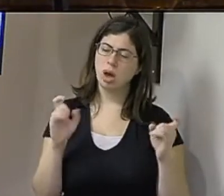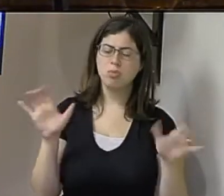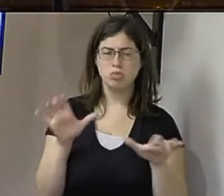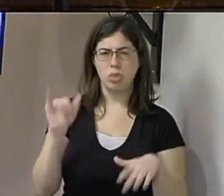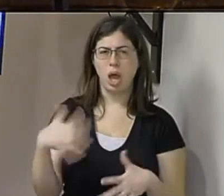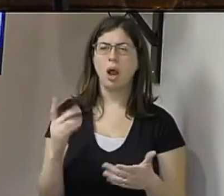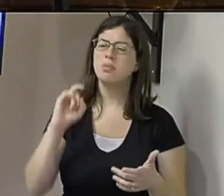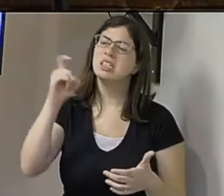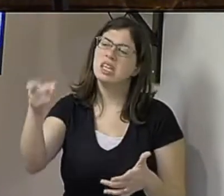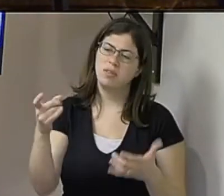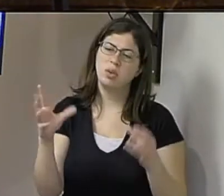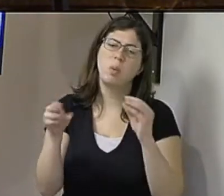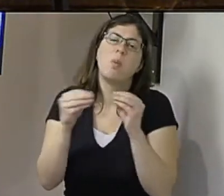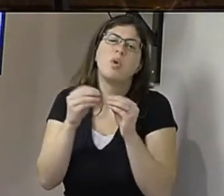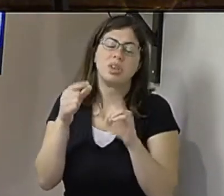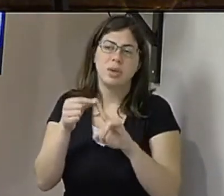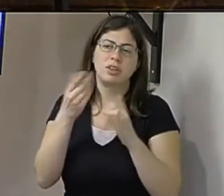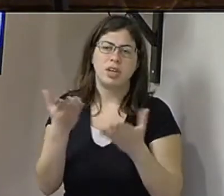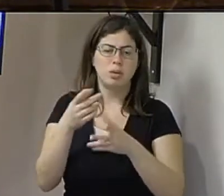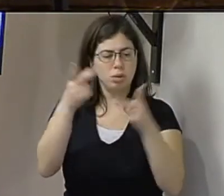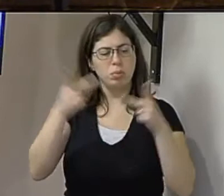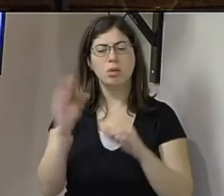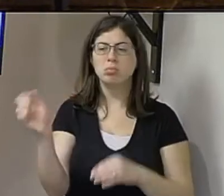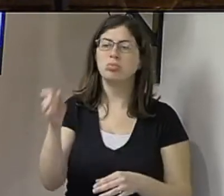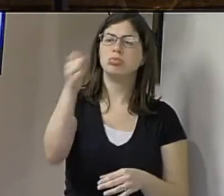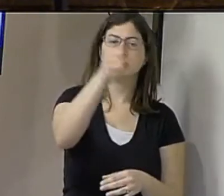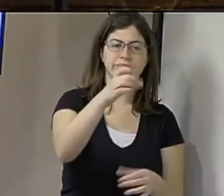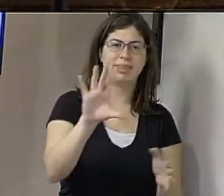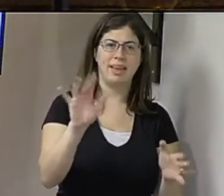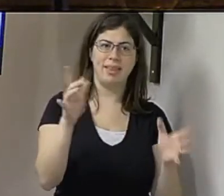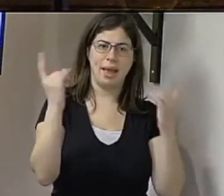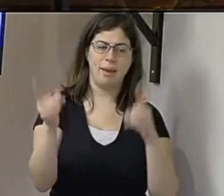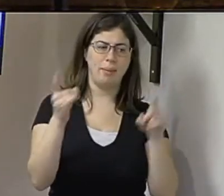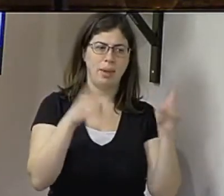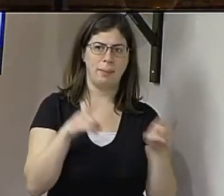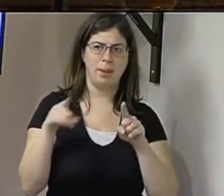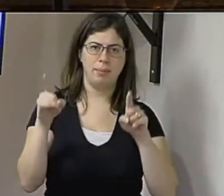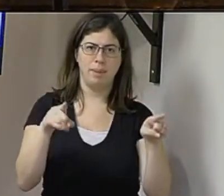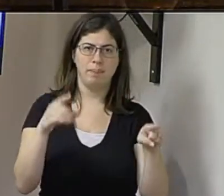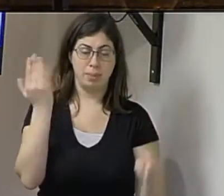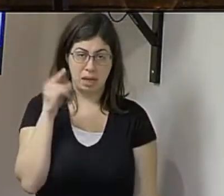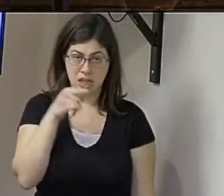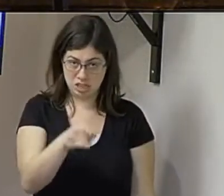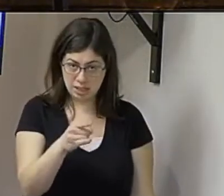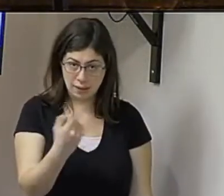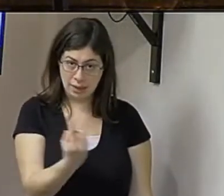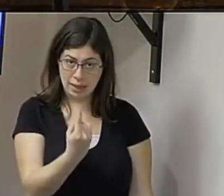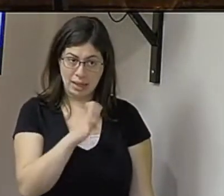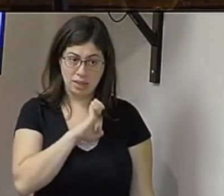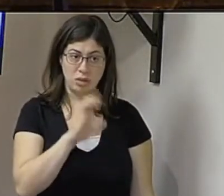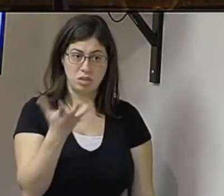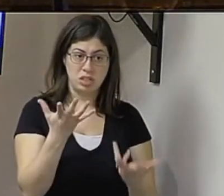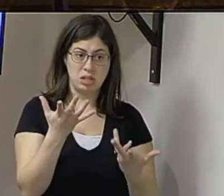that. Why don't I give you this extra special thing or put you in this position? And these things all start to happen, right? Not because she's, from what we can see, not